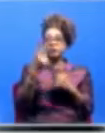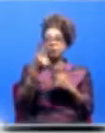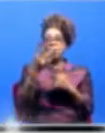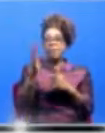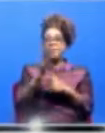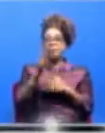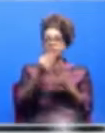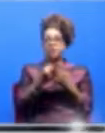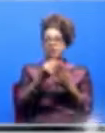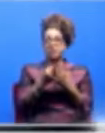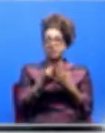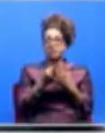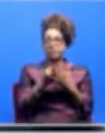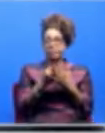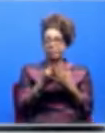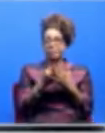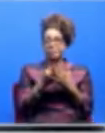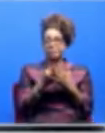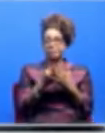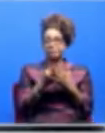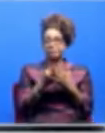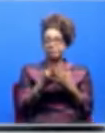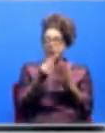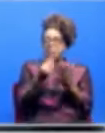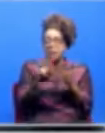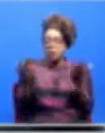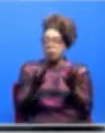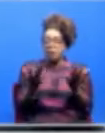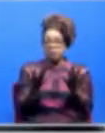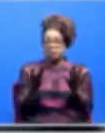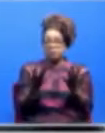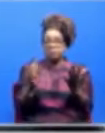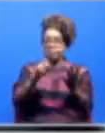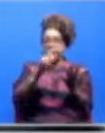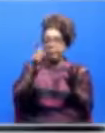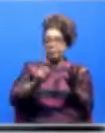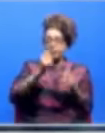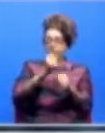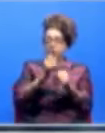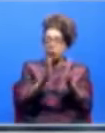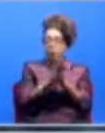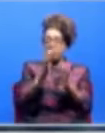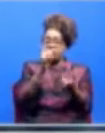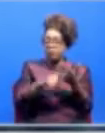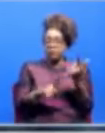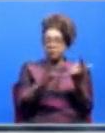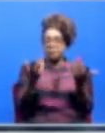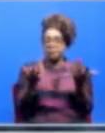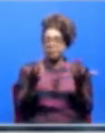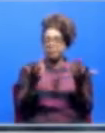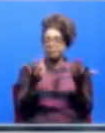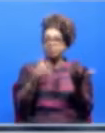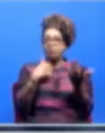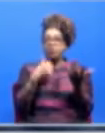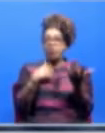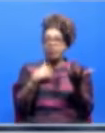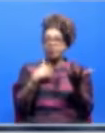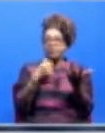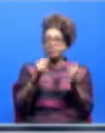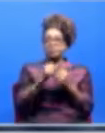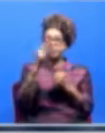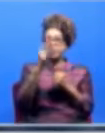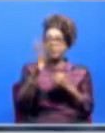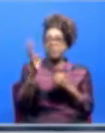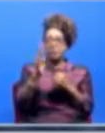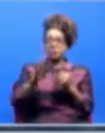billion shillings. Where is that money being held? And what are you doing with the money? We have collected 32 billion in cash.